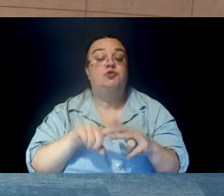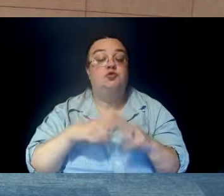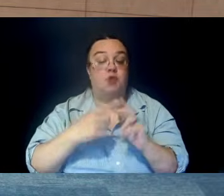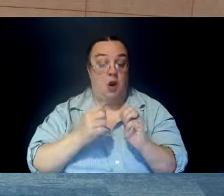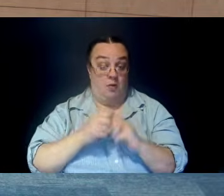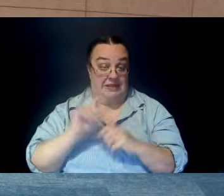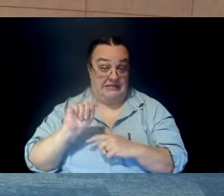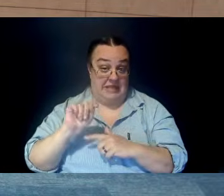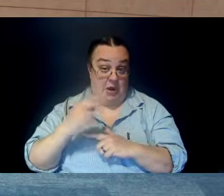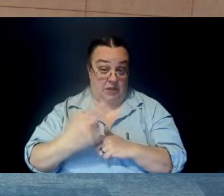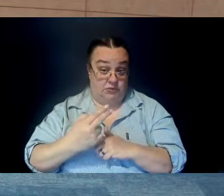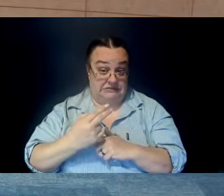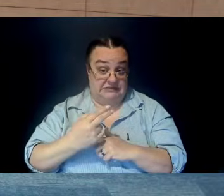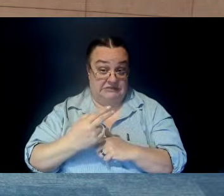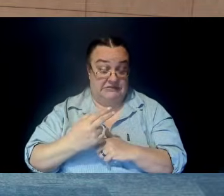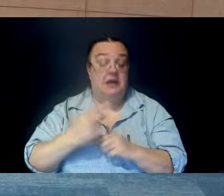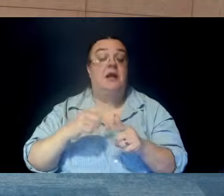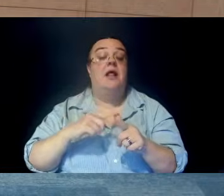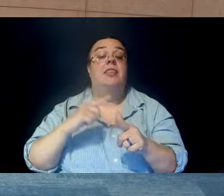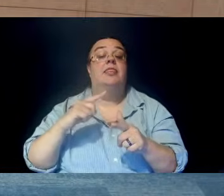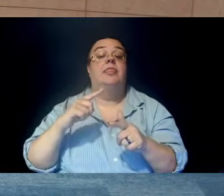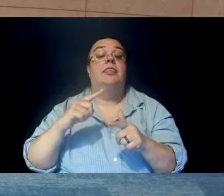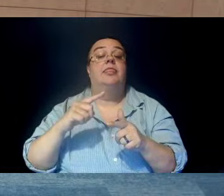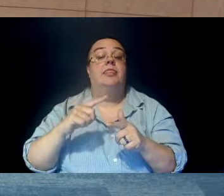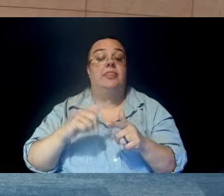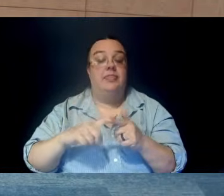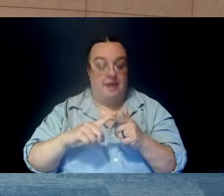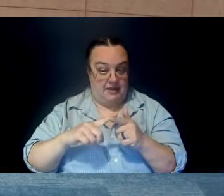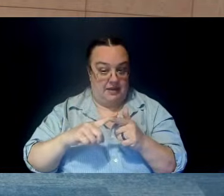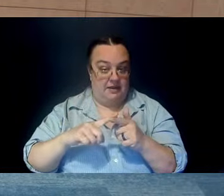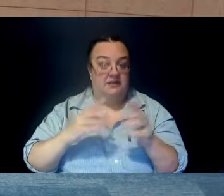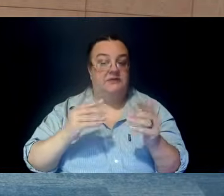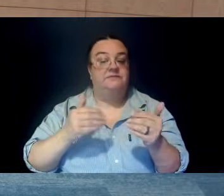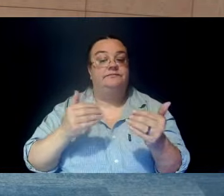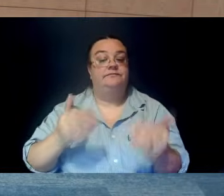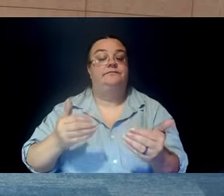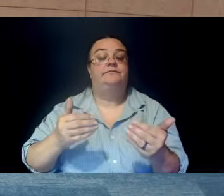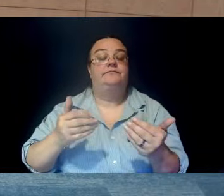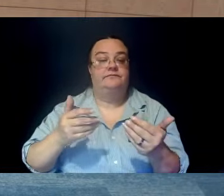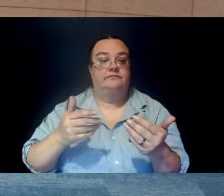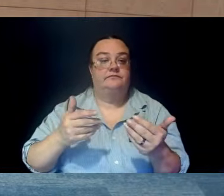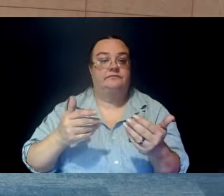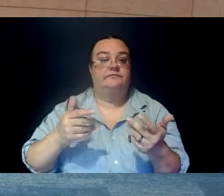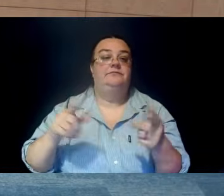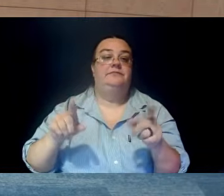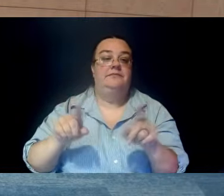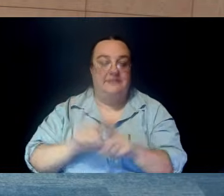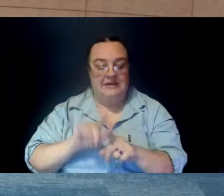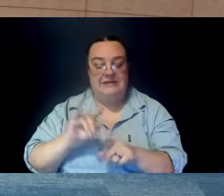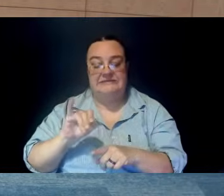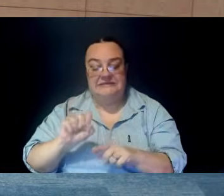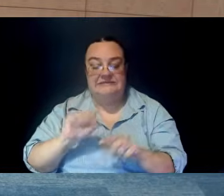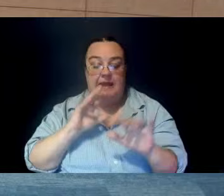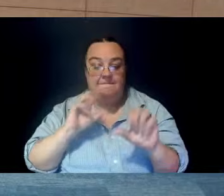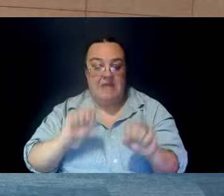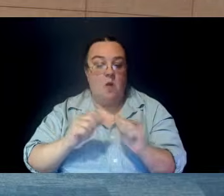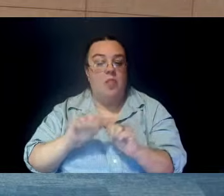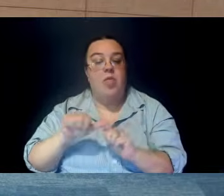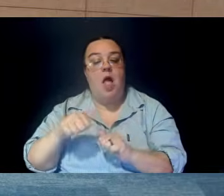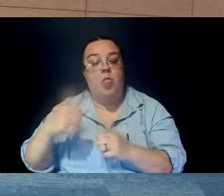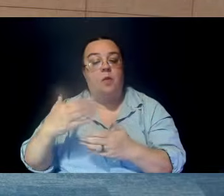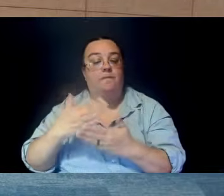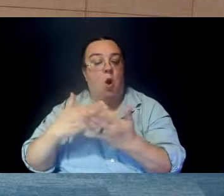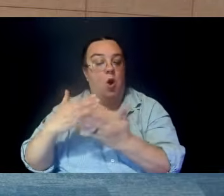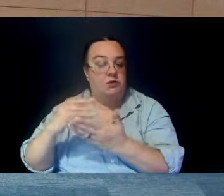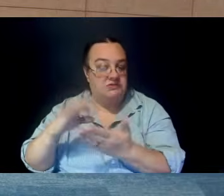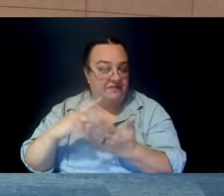townhouses and then proceed as is possible with the other parts of the project. I would